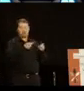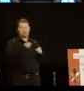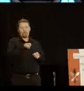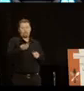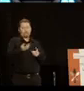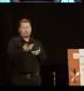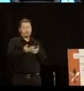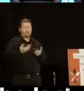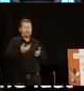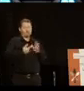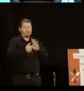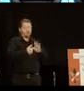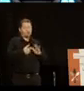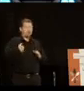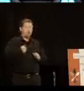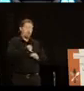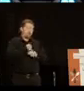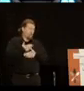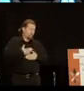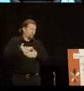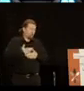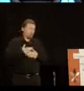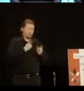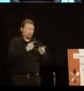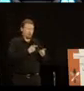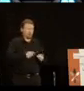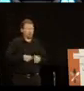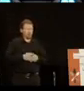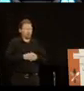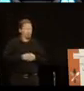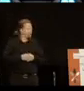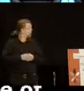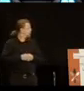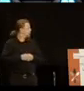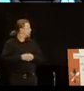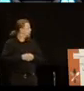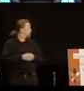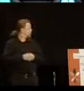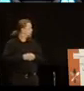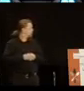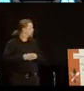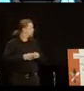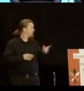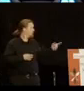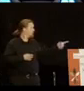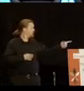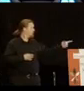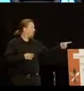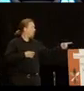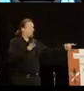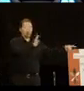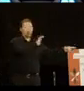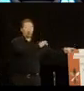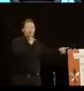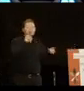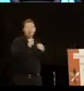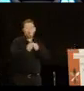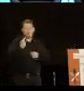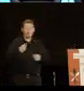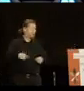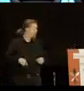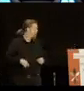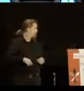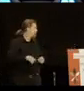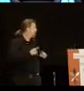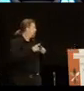our appreciation. So if you would, the cake too, but that's for everybody. Yeah. So Lori, if you'd come up,